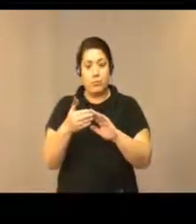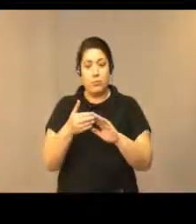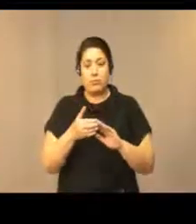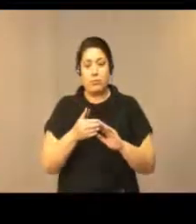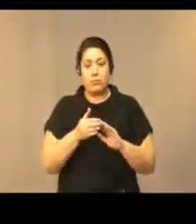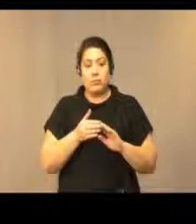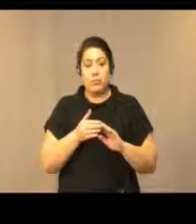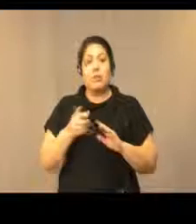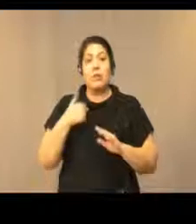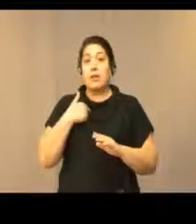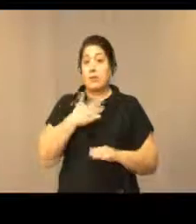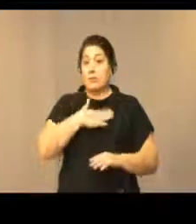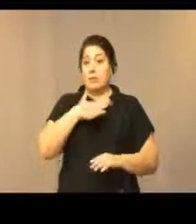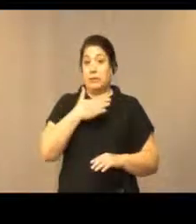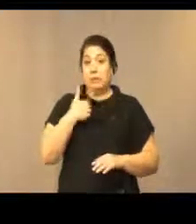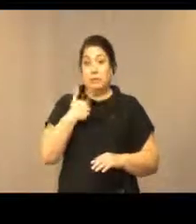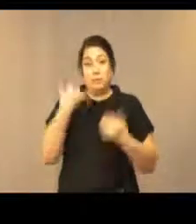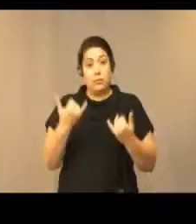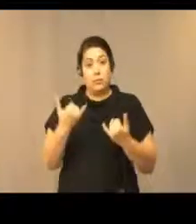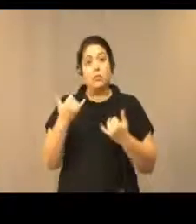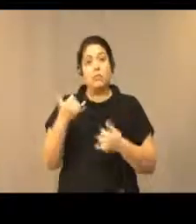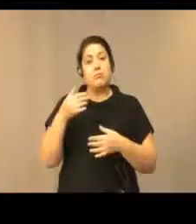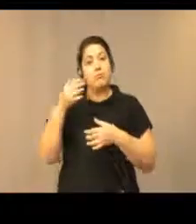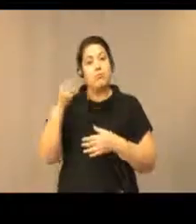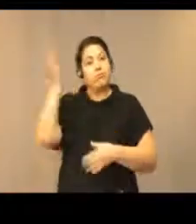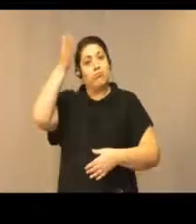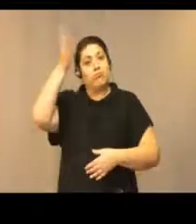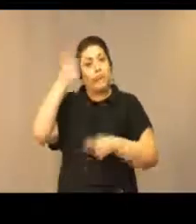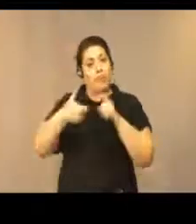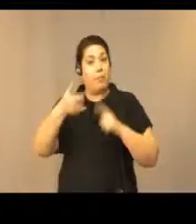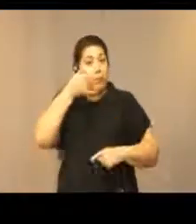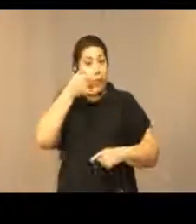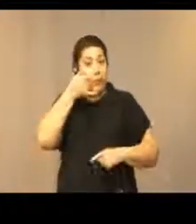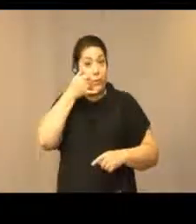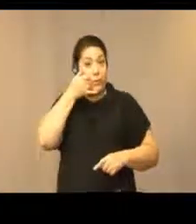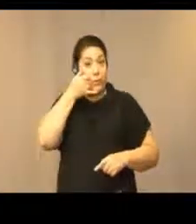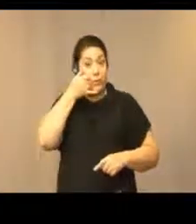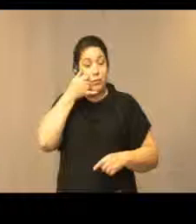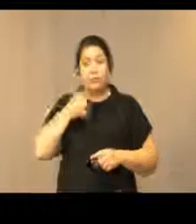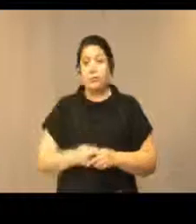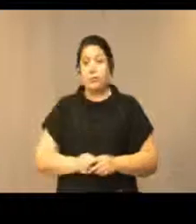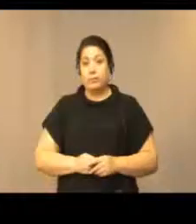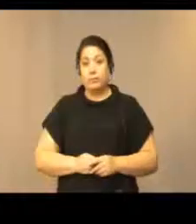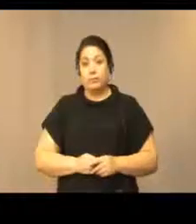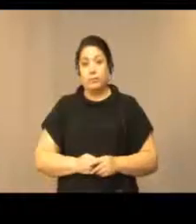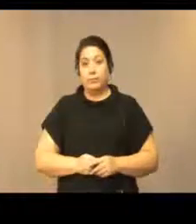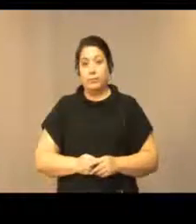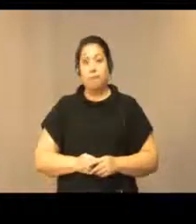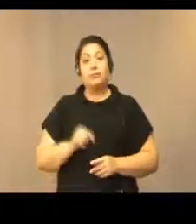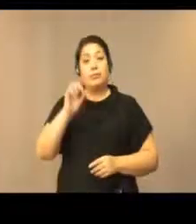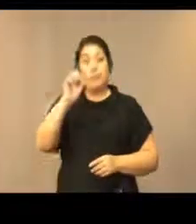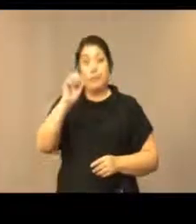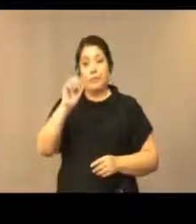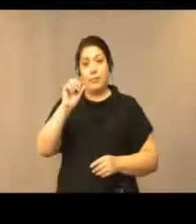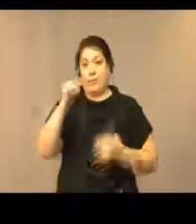I'm very pleased to be able to present by telephone today. Unfortunately, I couldn't be there in person in the